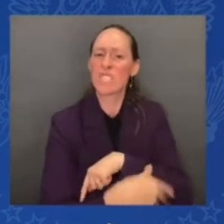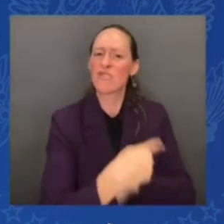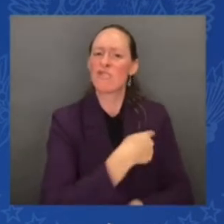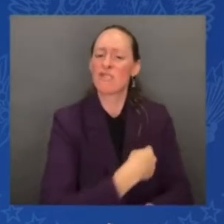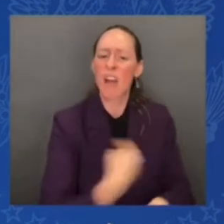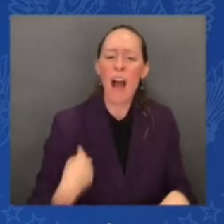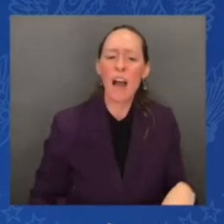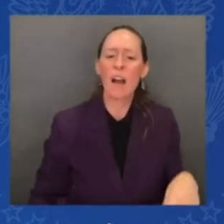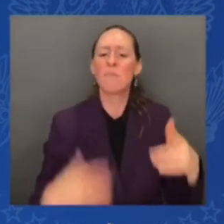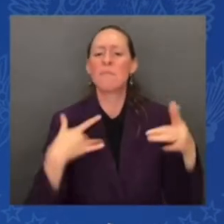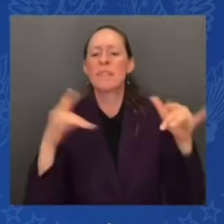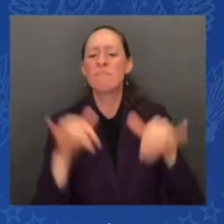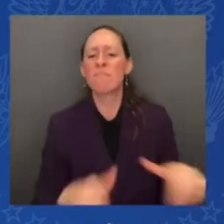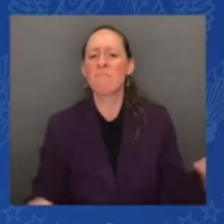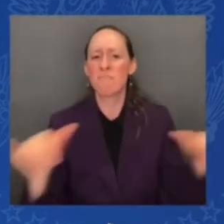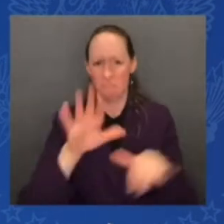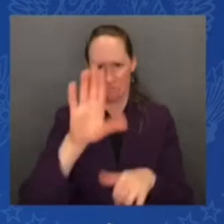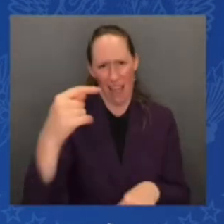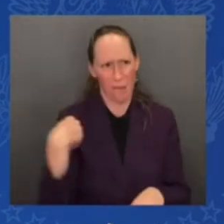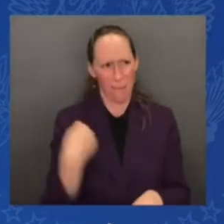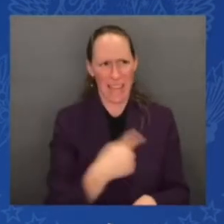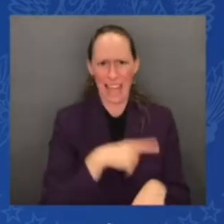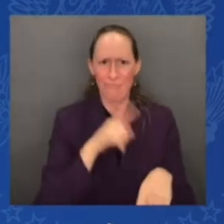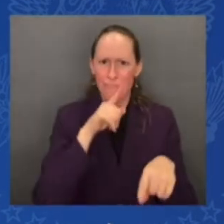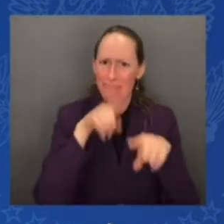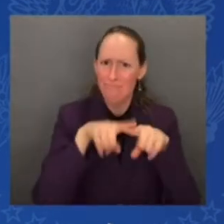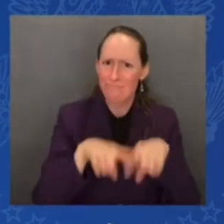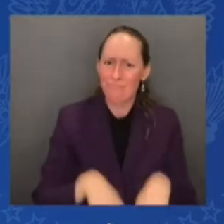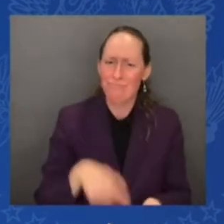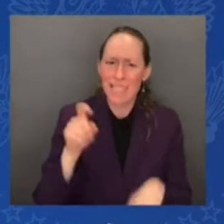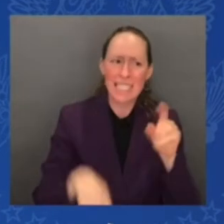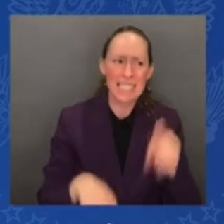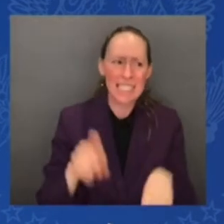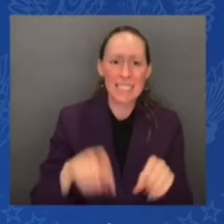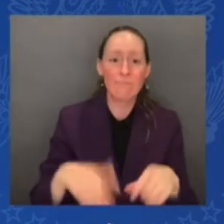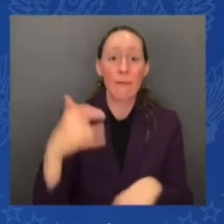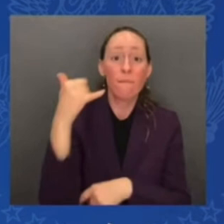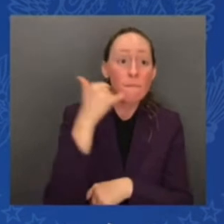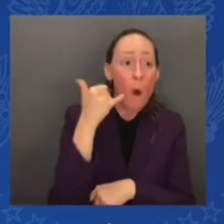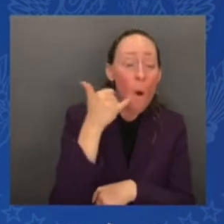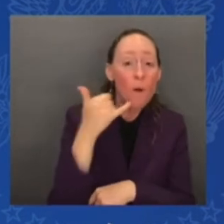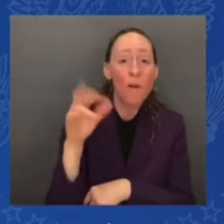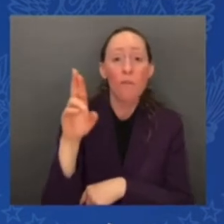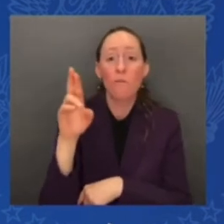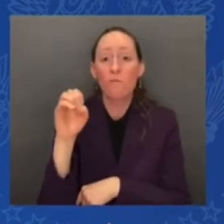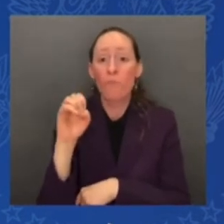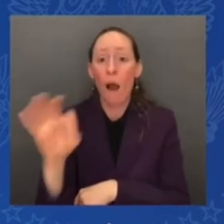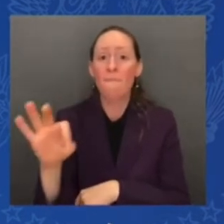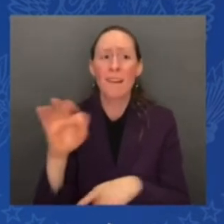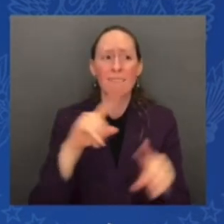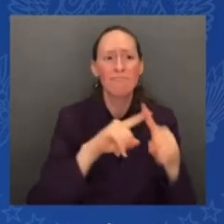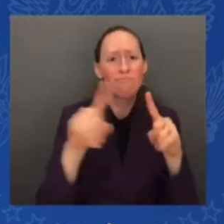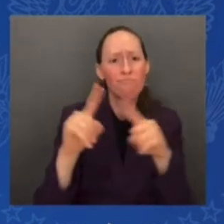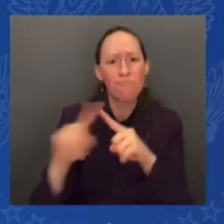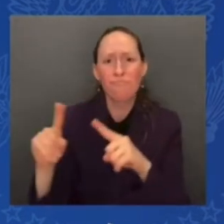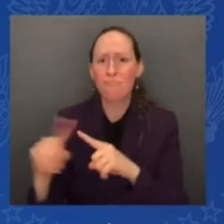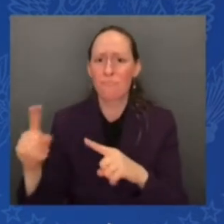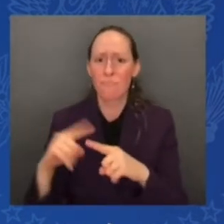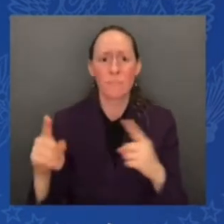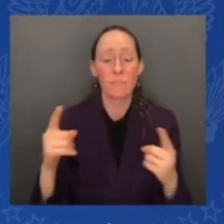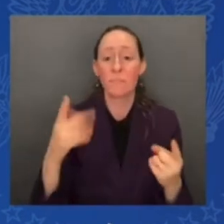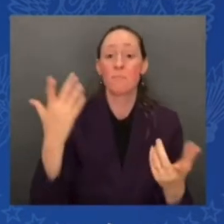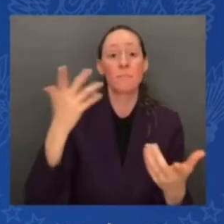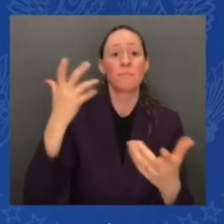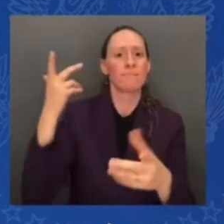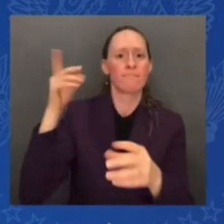including the systems that Los Alamos and Sandia National Laboratories provide for our national security. America invented